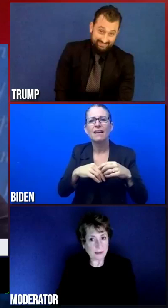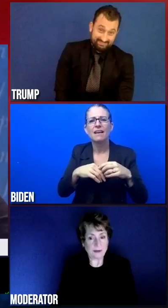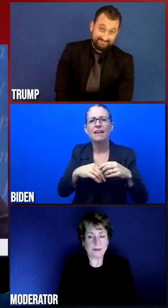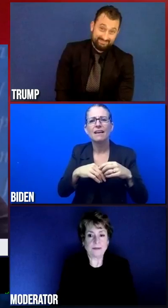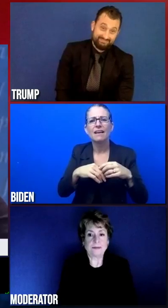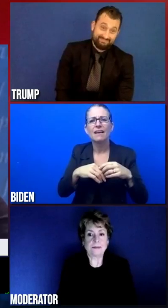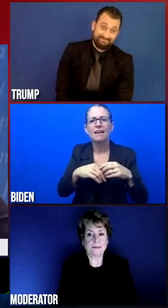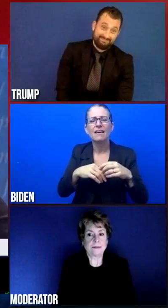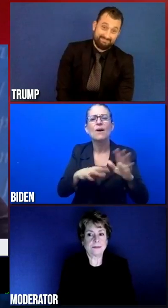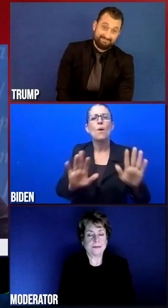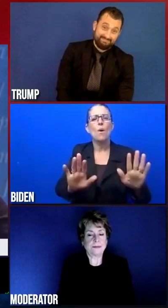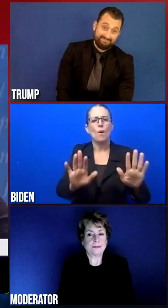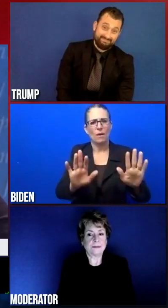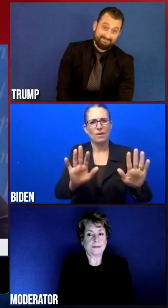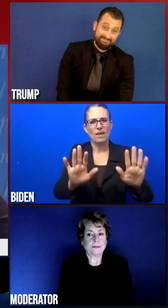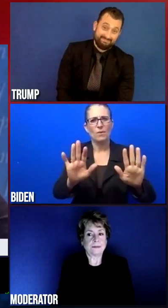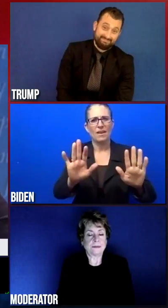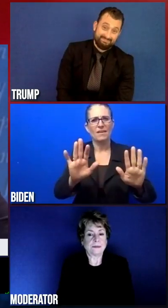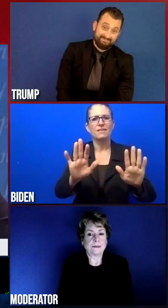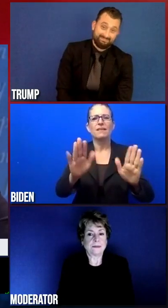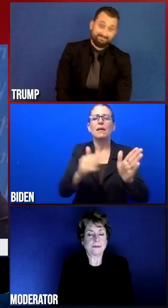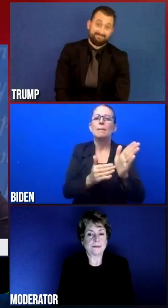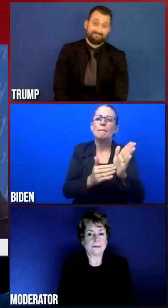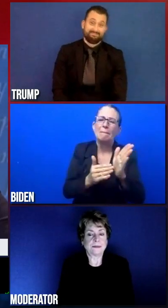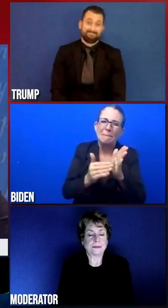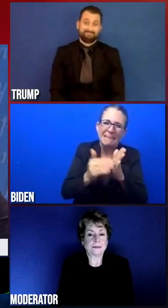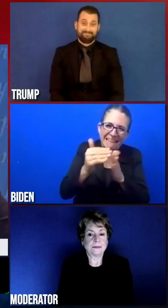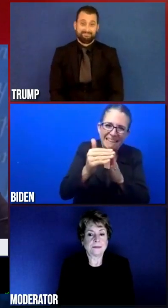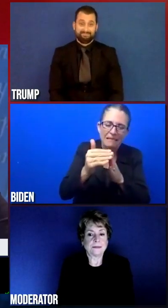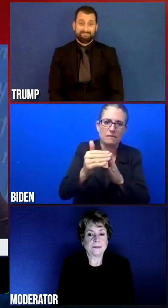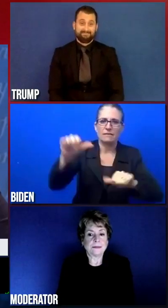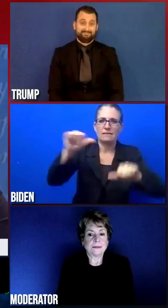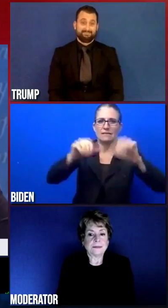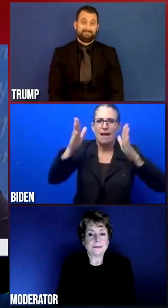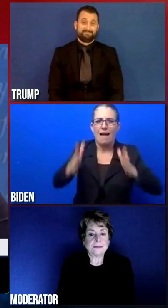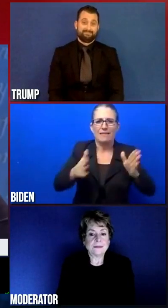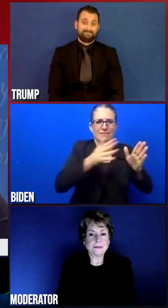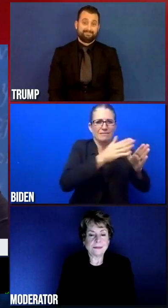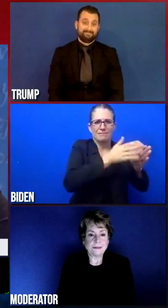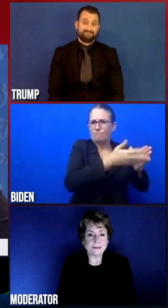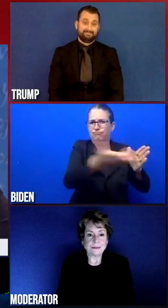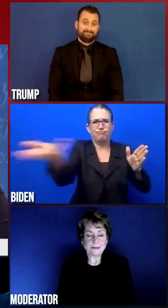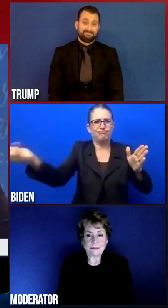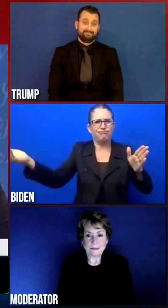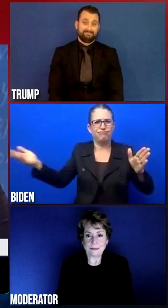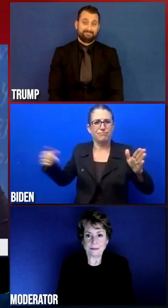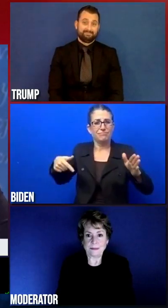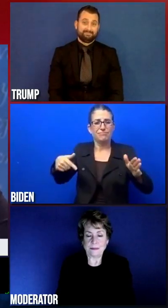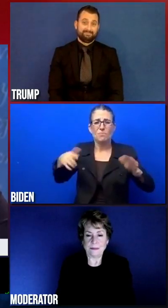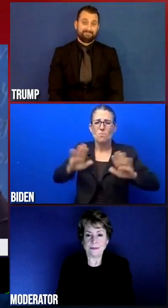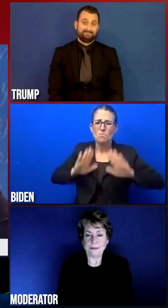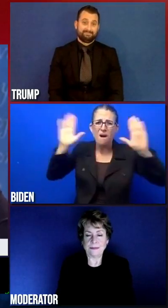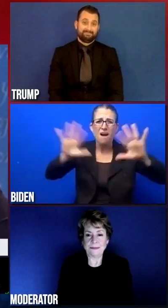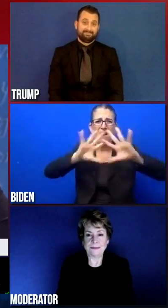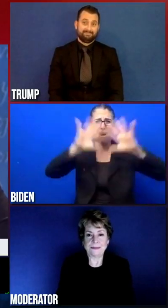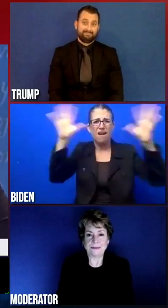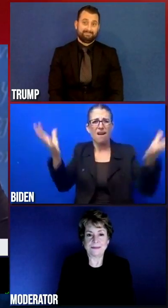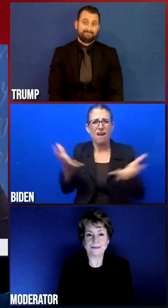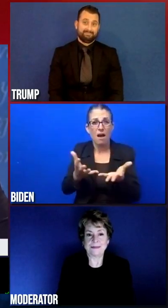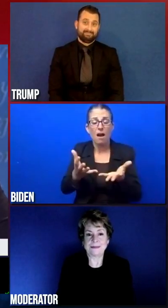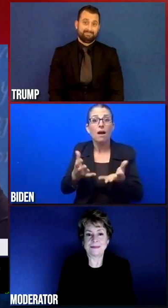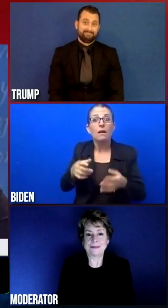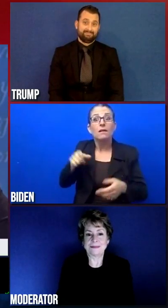like here at this great hospital, that don't work for him. Their job doesn't depend on him. That's not, they're the